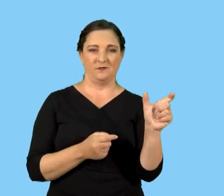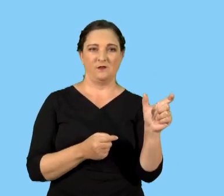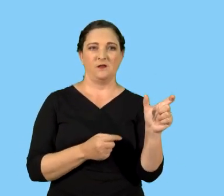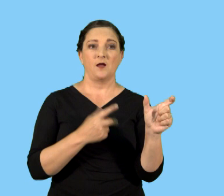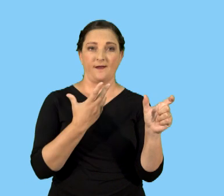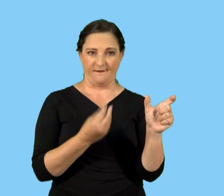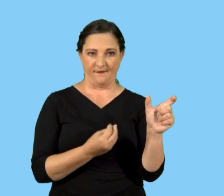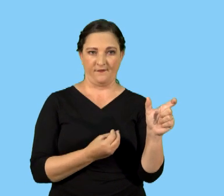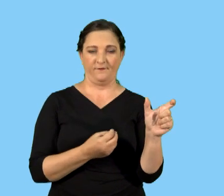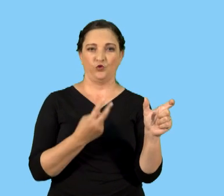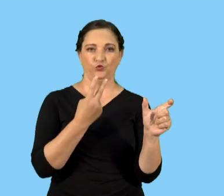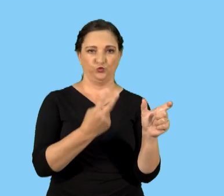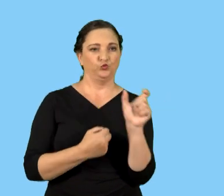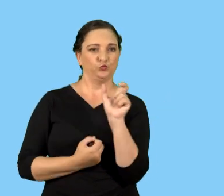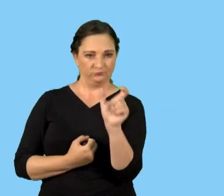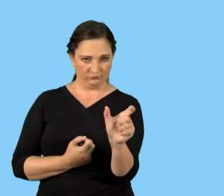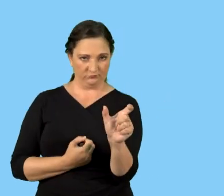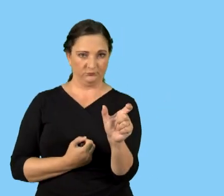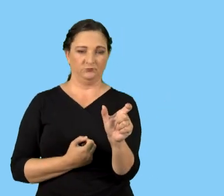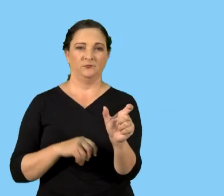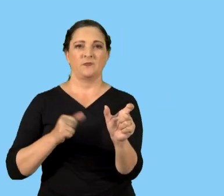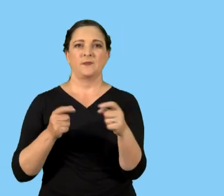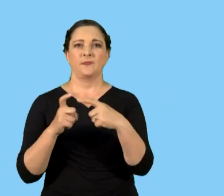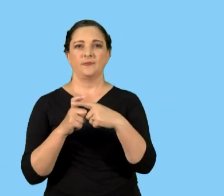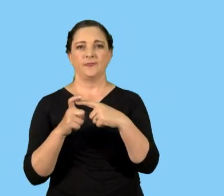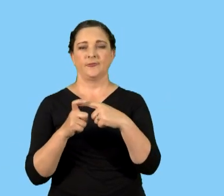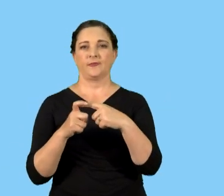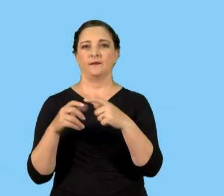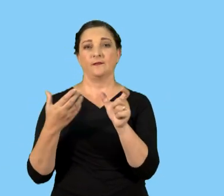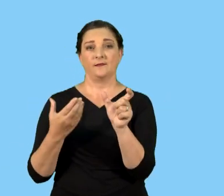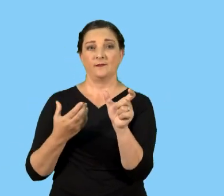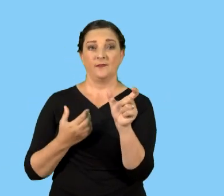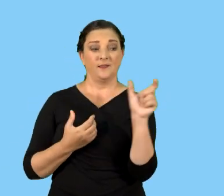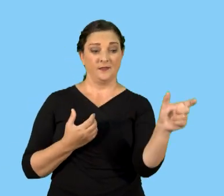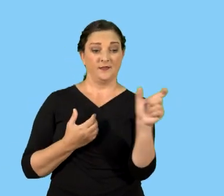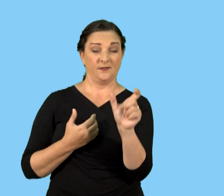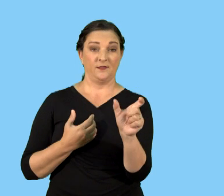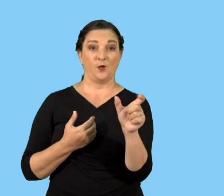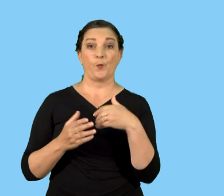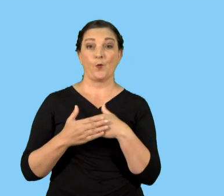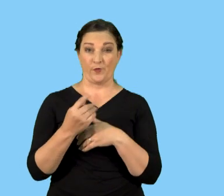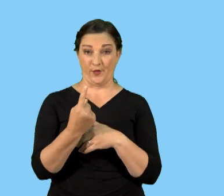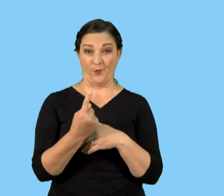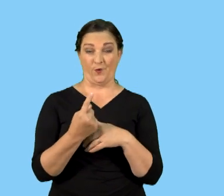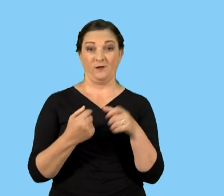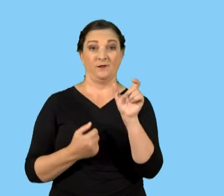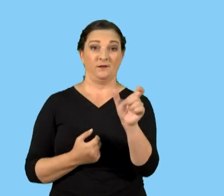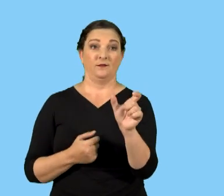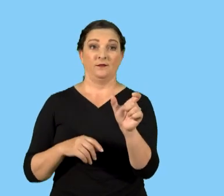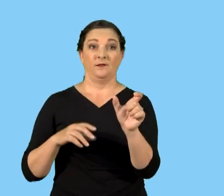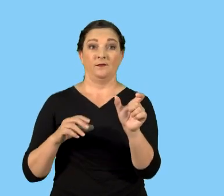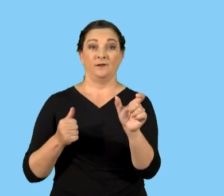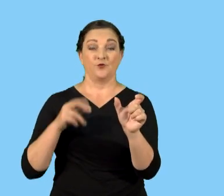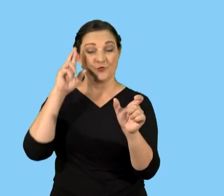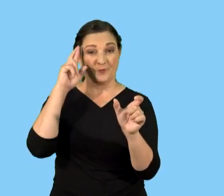have substance 1 on the reactants, we have substance 2 on the reactants again, and remember when we have more than one reactant, they are going